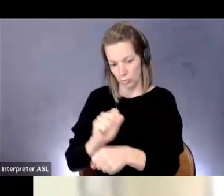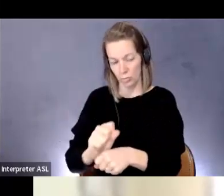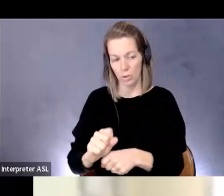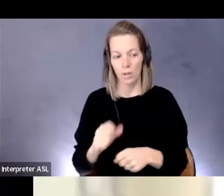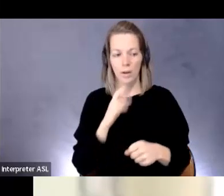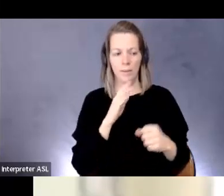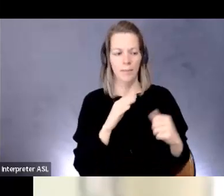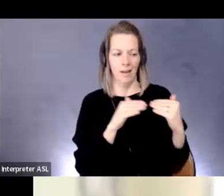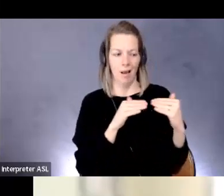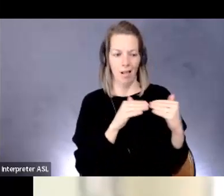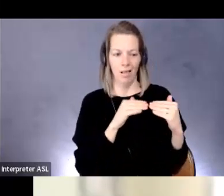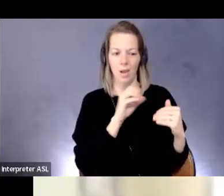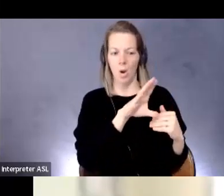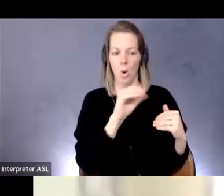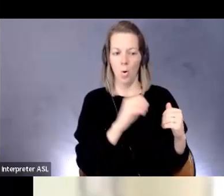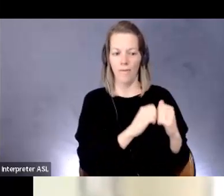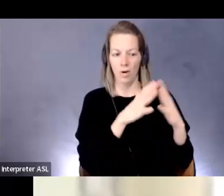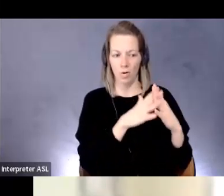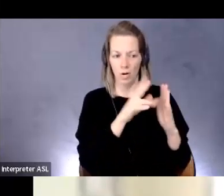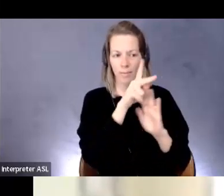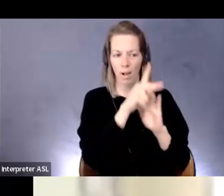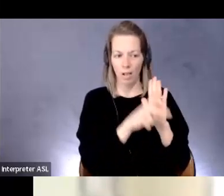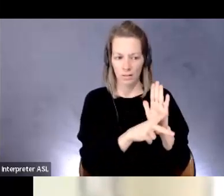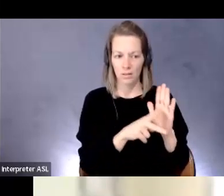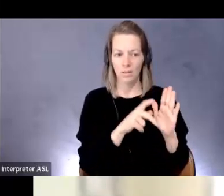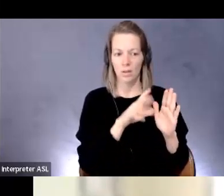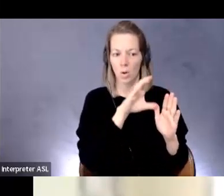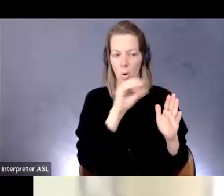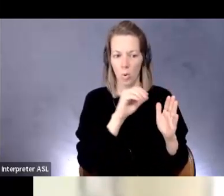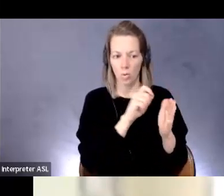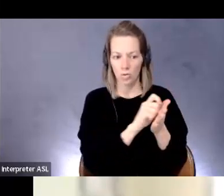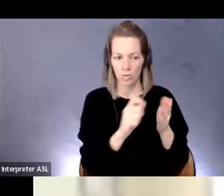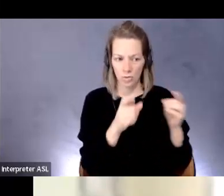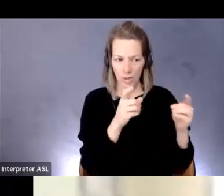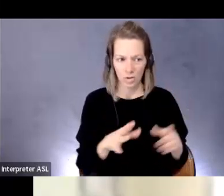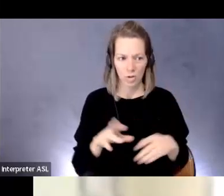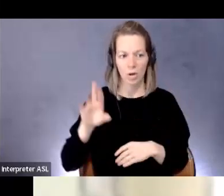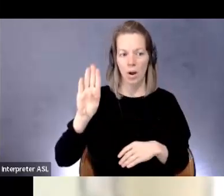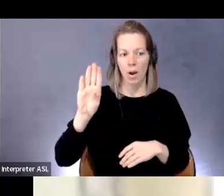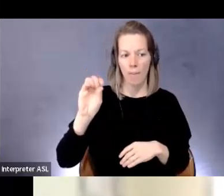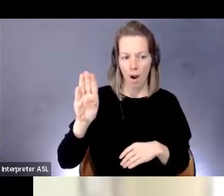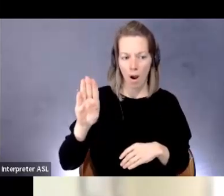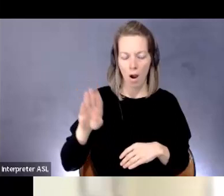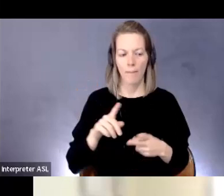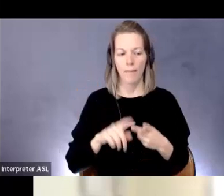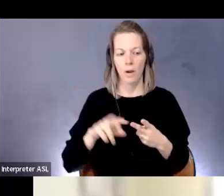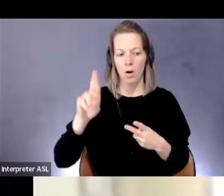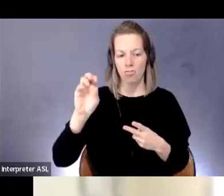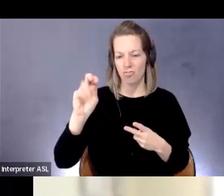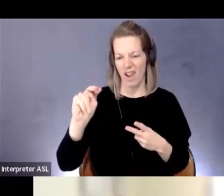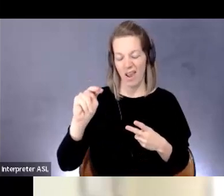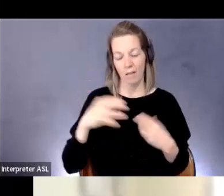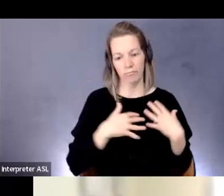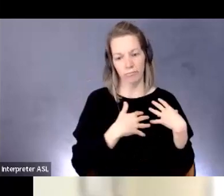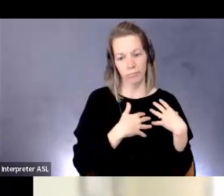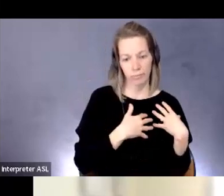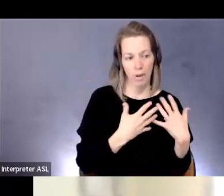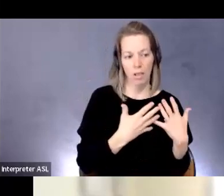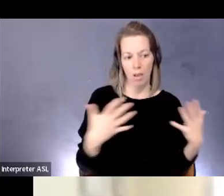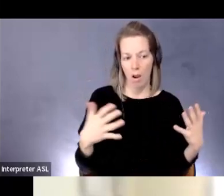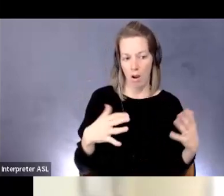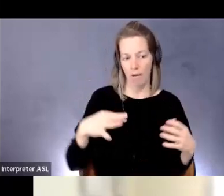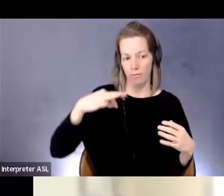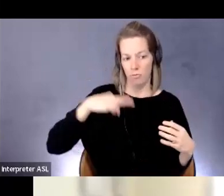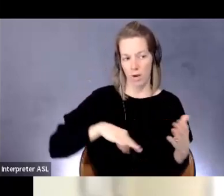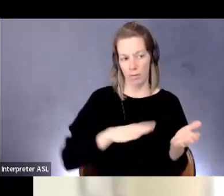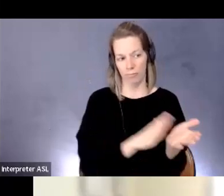and co-founder, Policy Director Bob Williams and Ren Coloni really deserve the vast majority of the credit for getting the